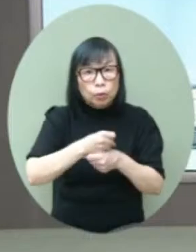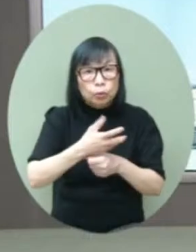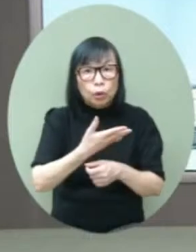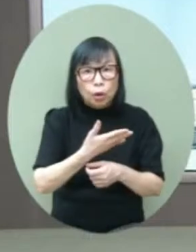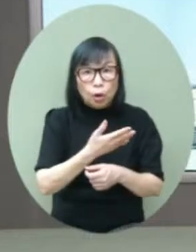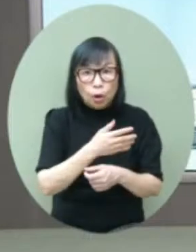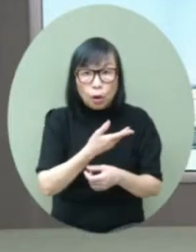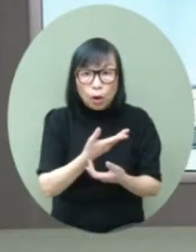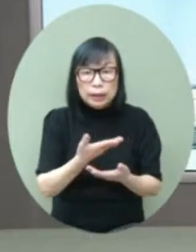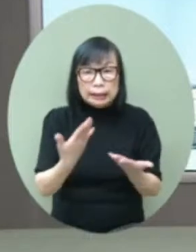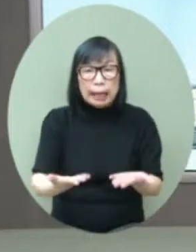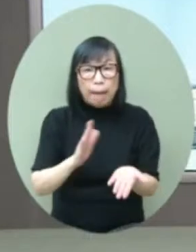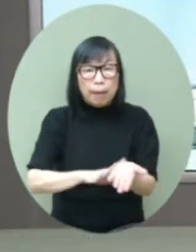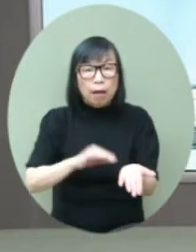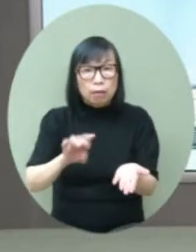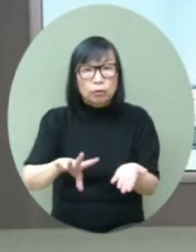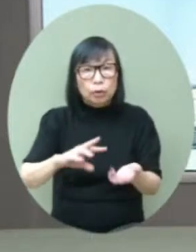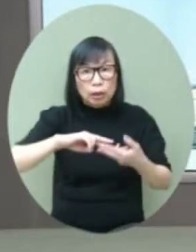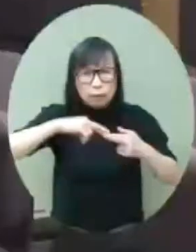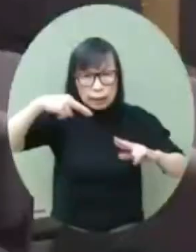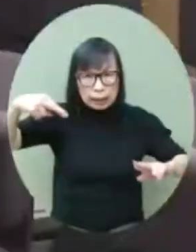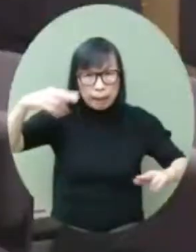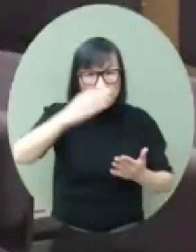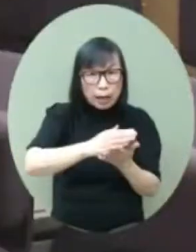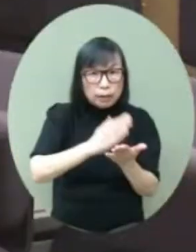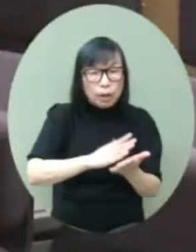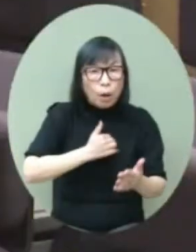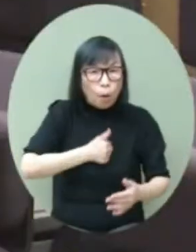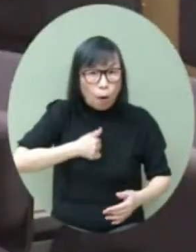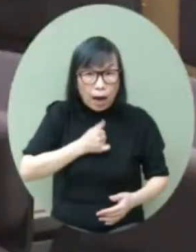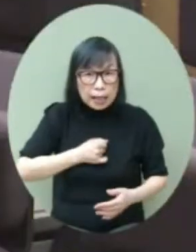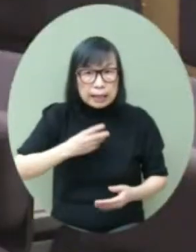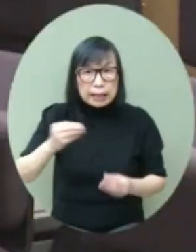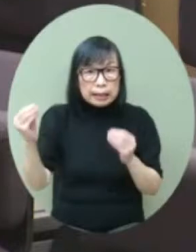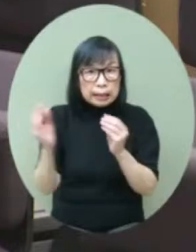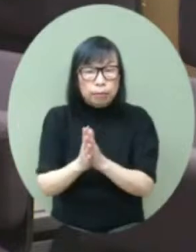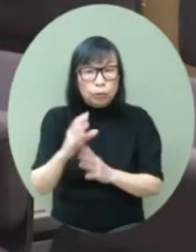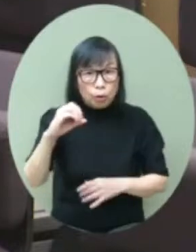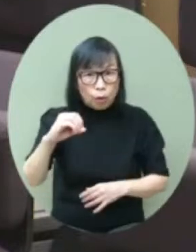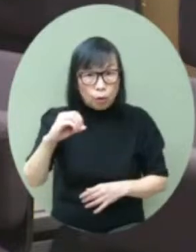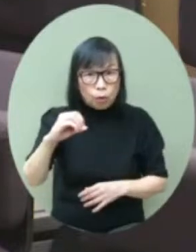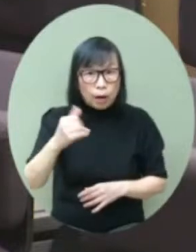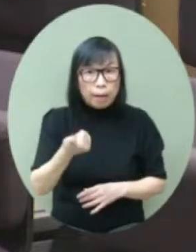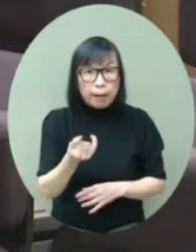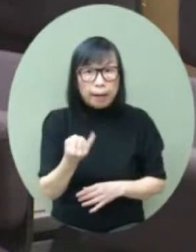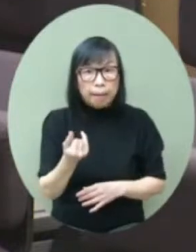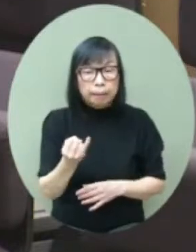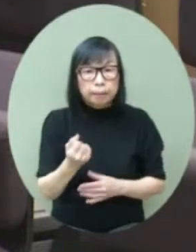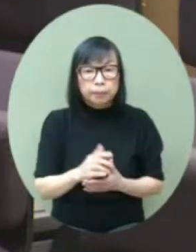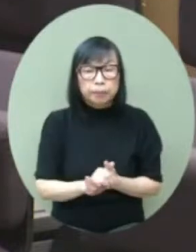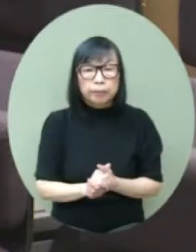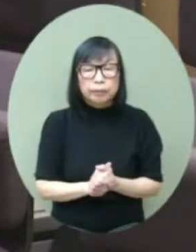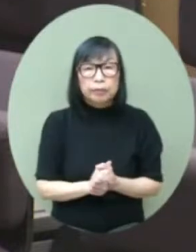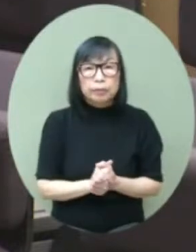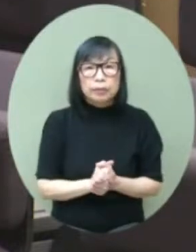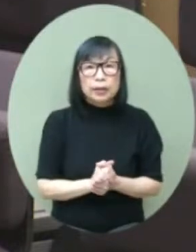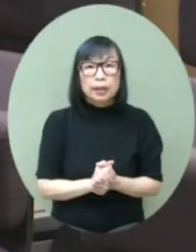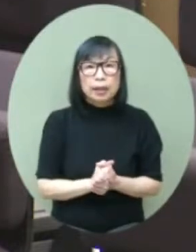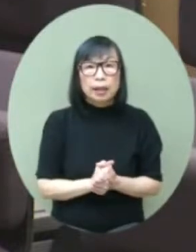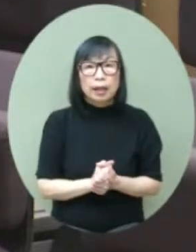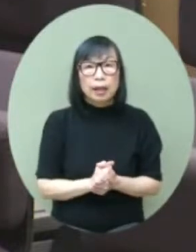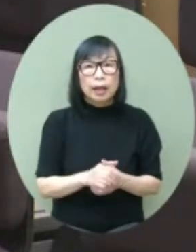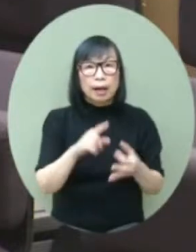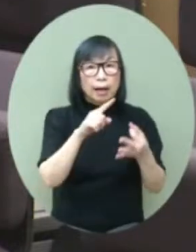is concerned? And for the media worker, is she now suspected to have been infected by the